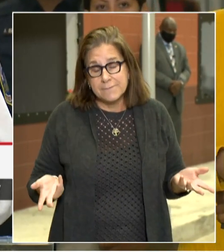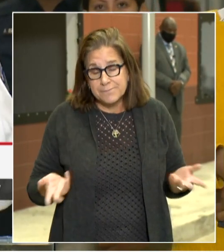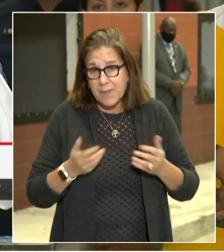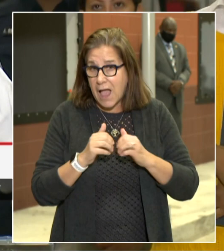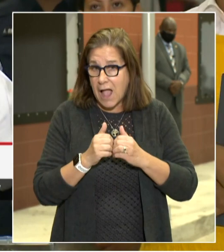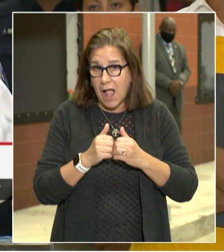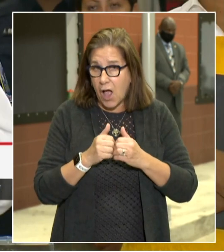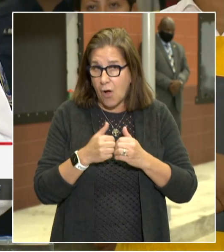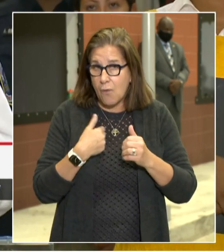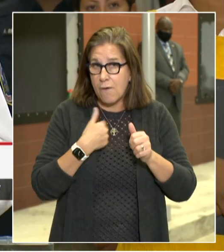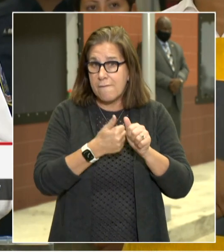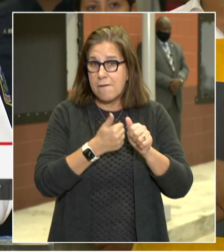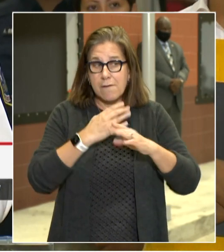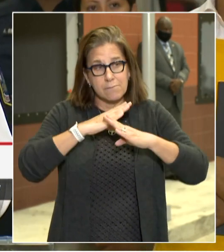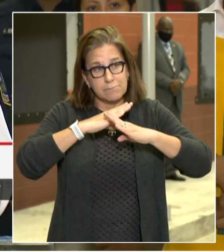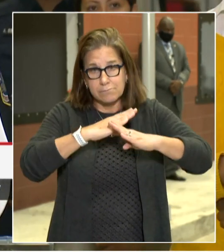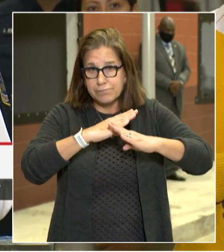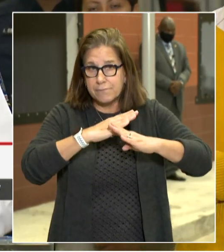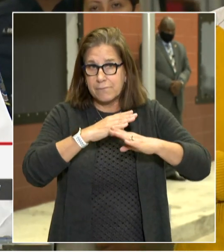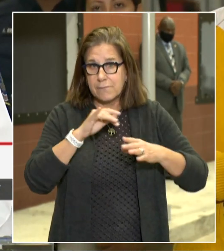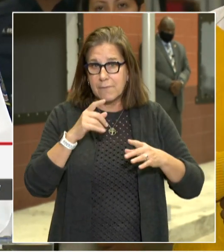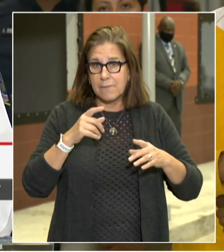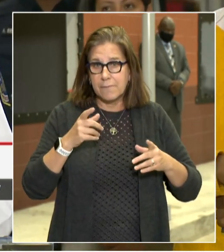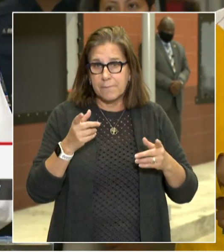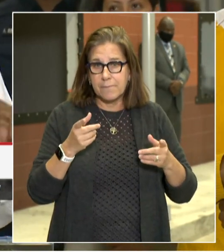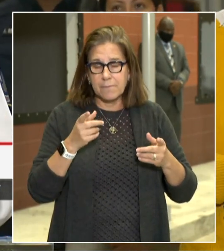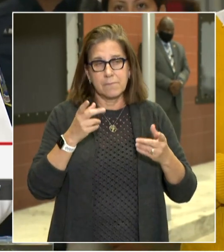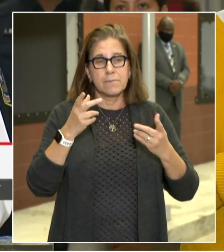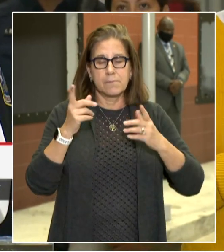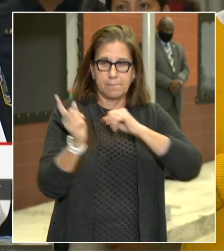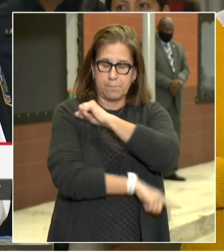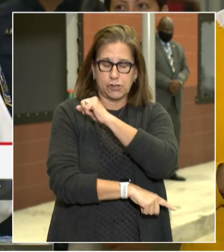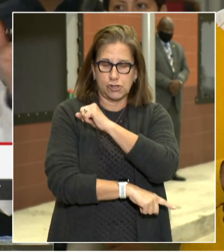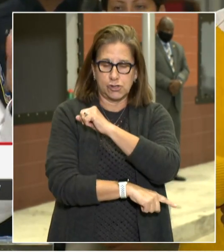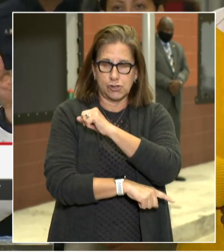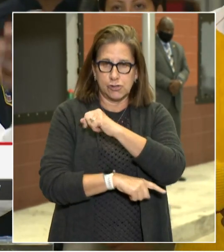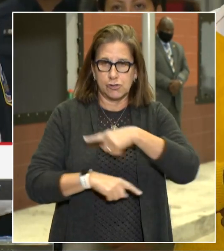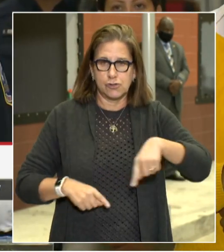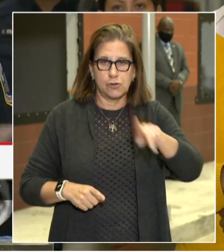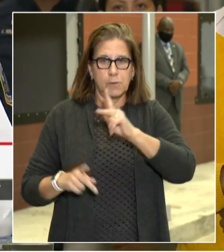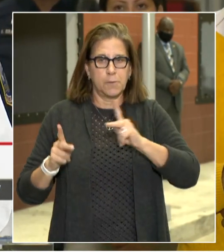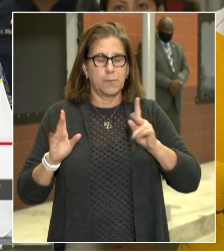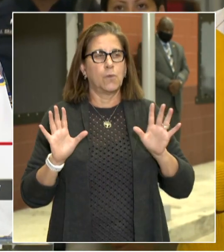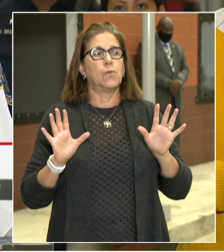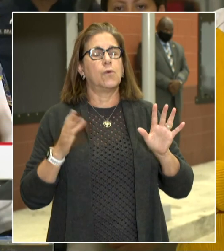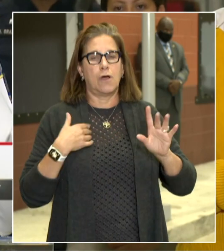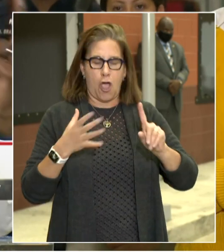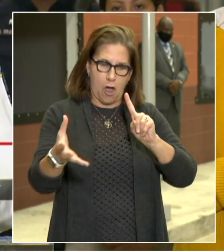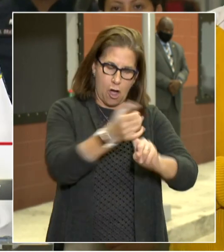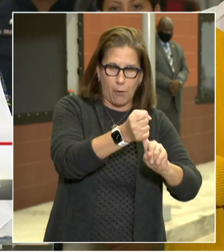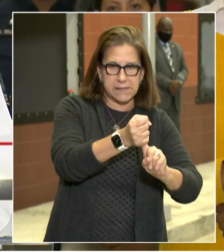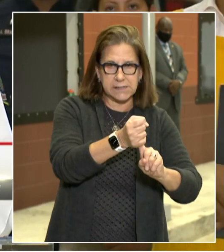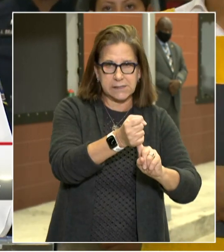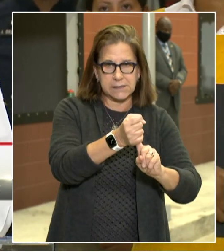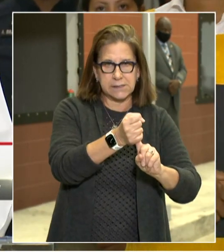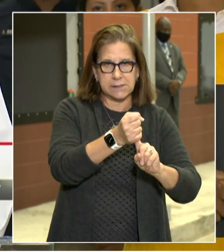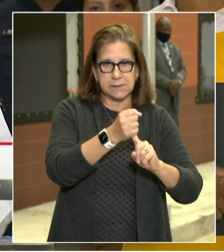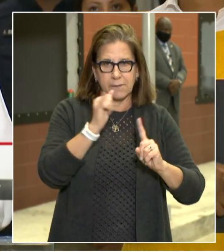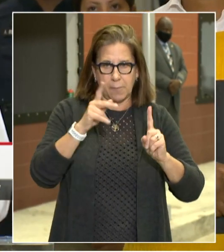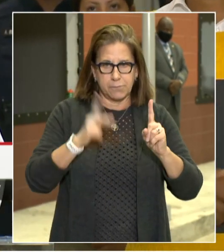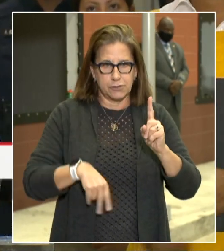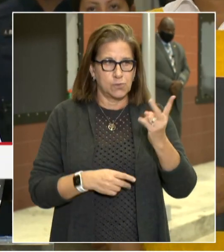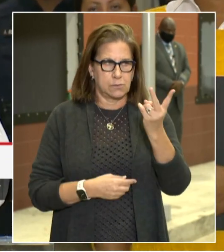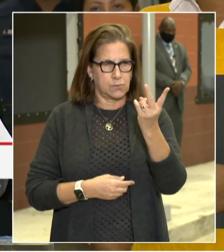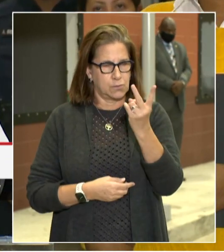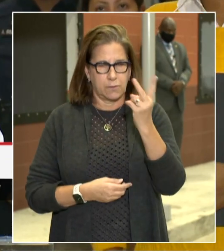are when they should be held accountable, that we hold them accountable. When they're arrested, and I'm sure with this individual or these 2 individuals, when